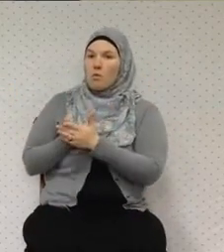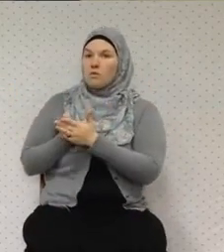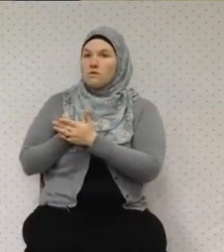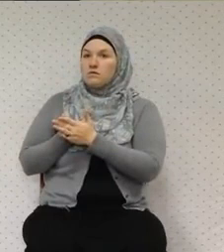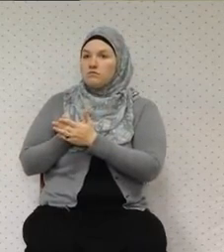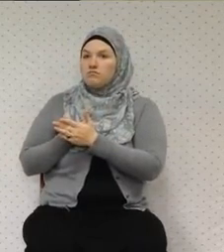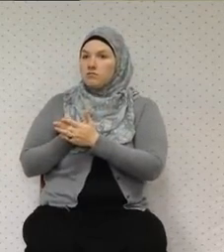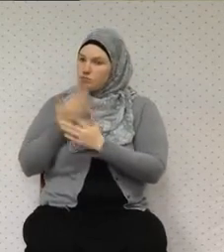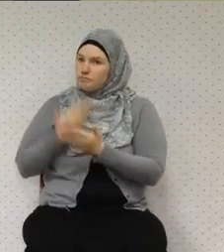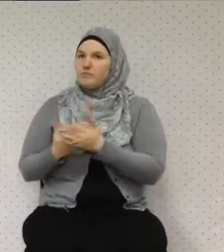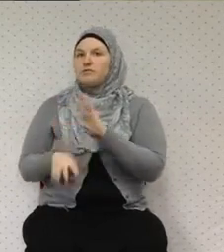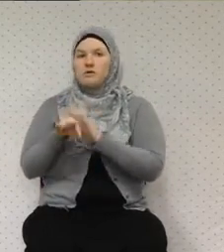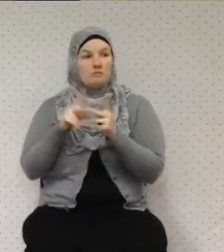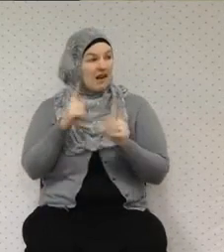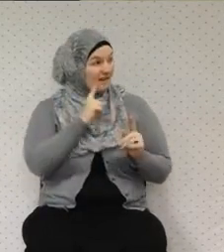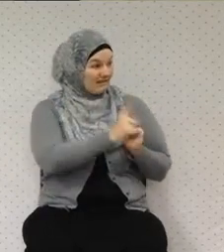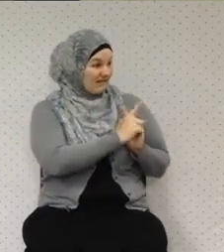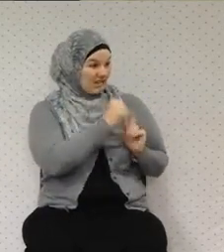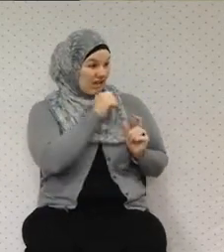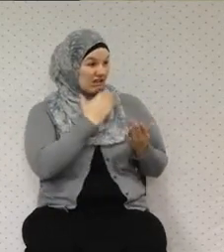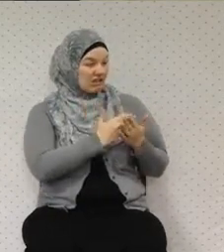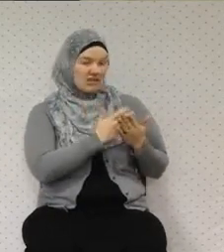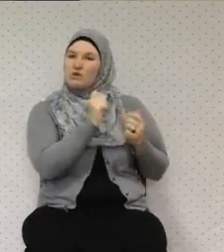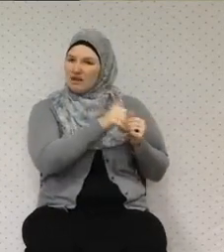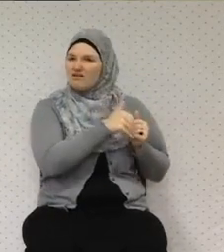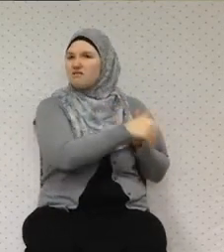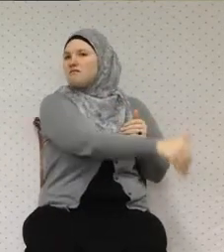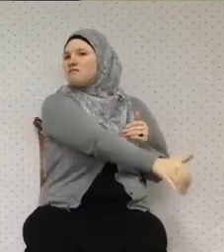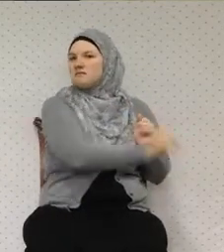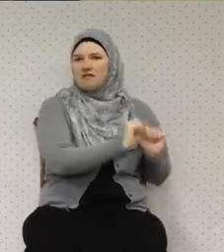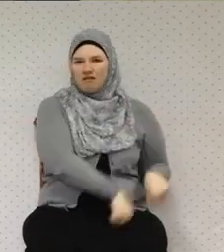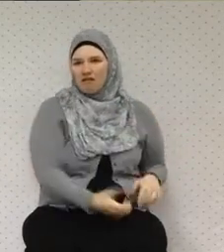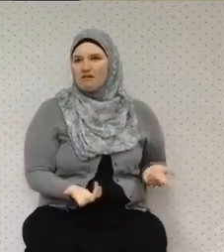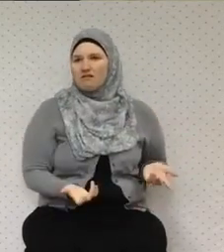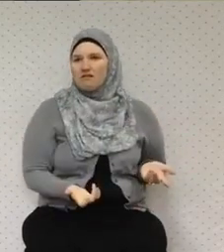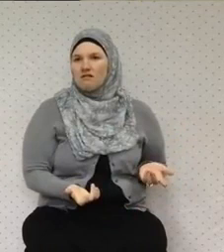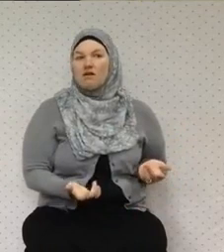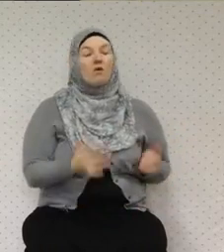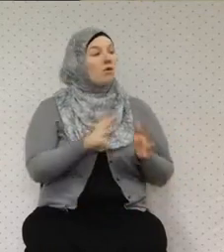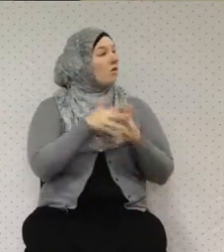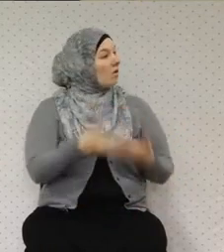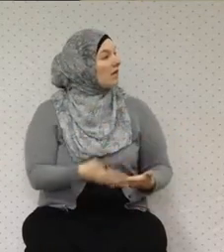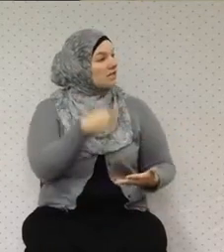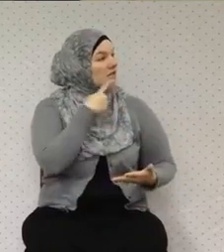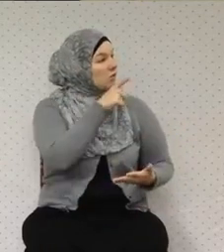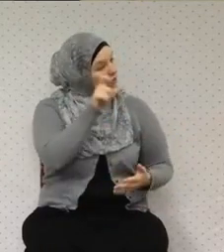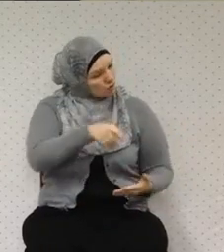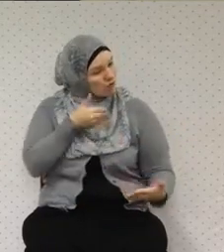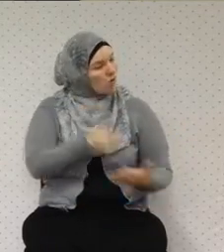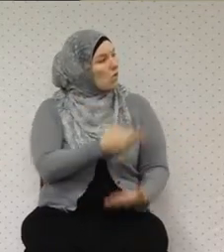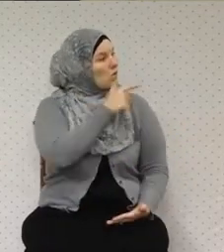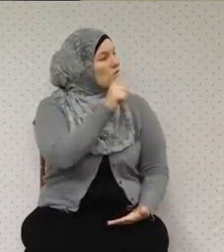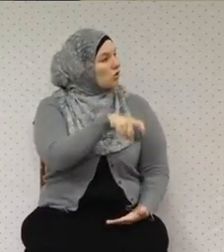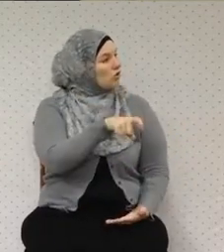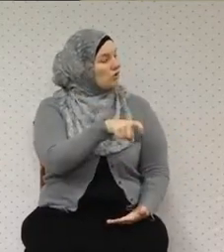can get yourself away from somebody. So whom should we get closer to? The Quran says, "Wasbir